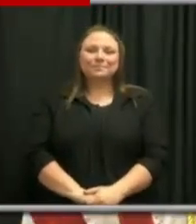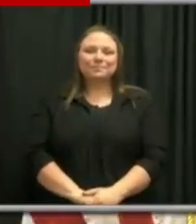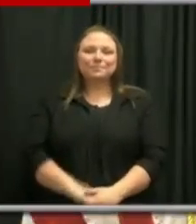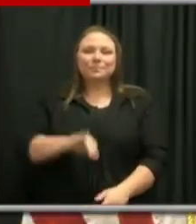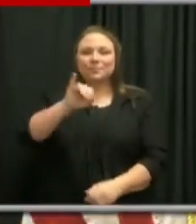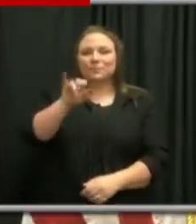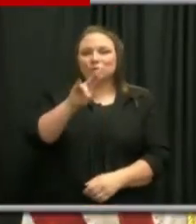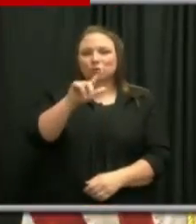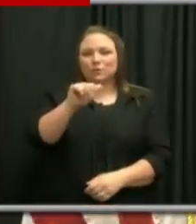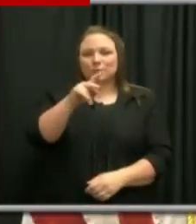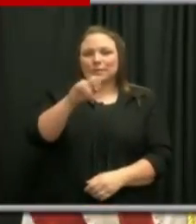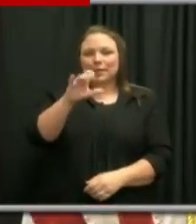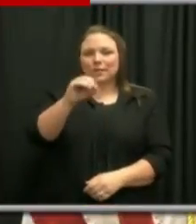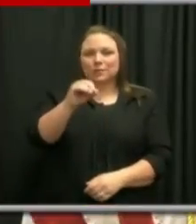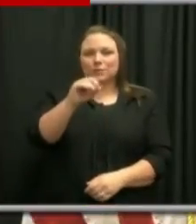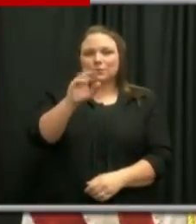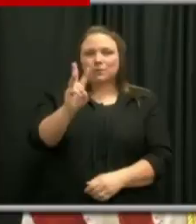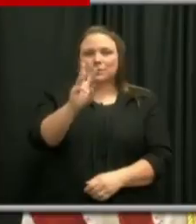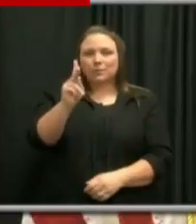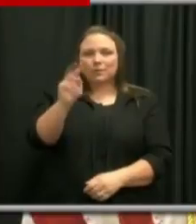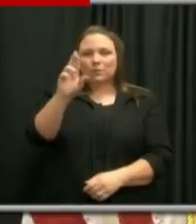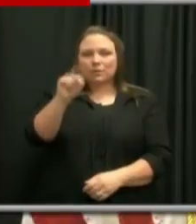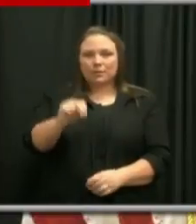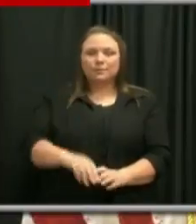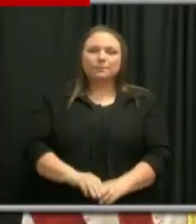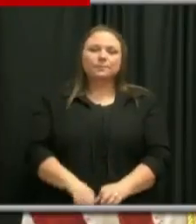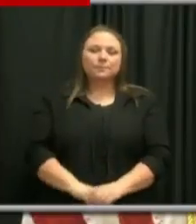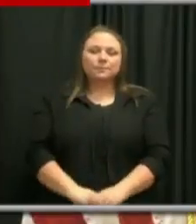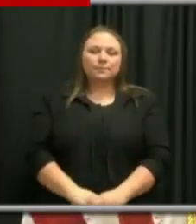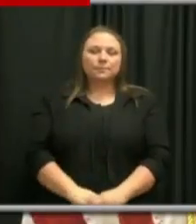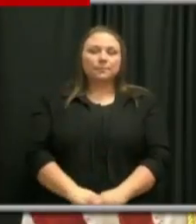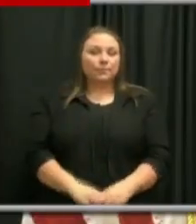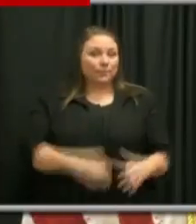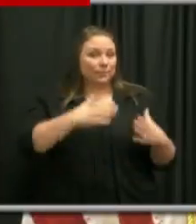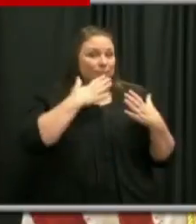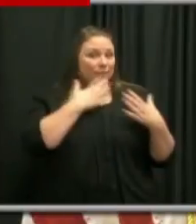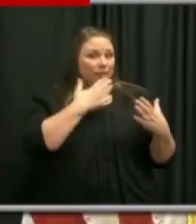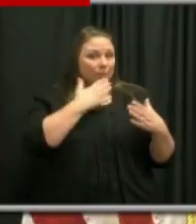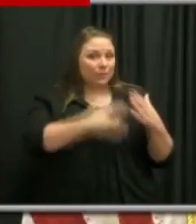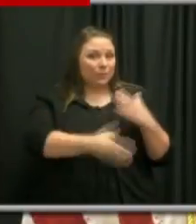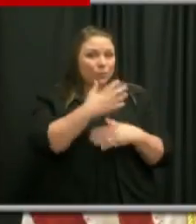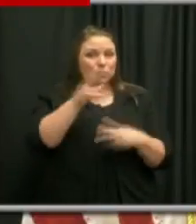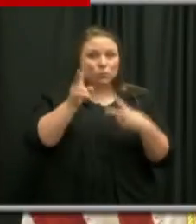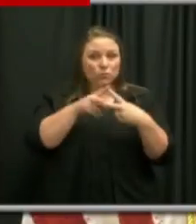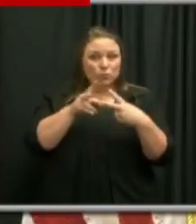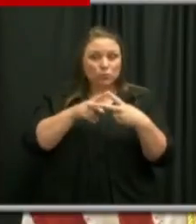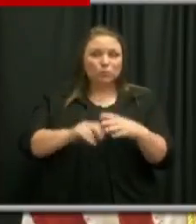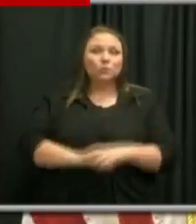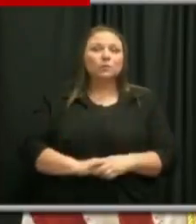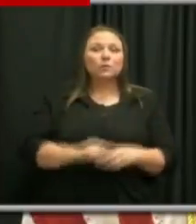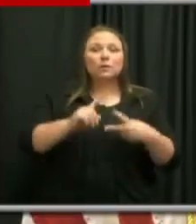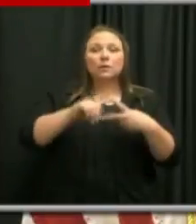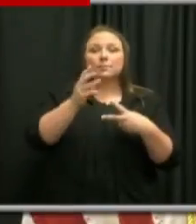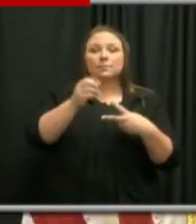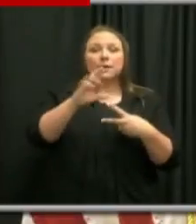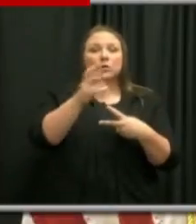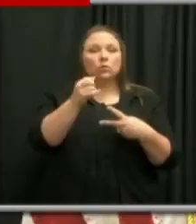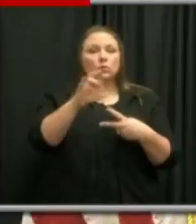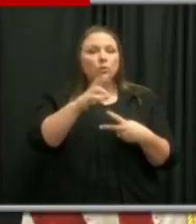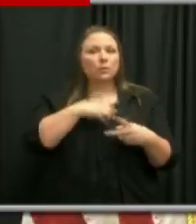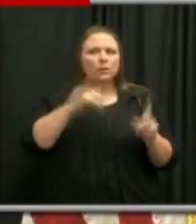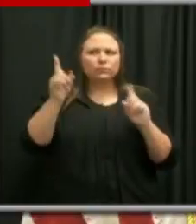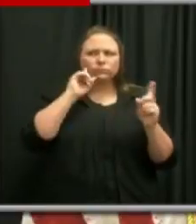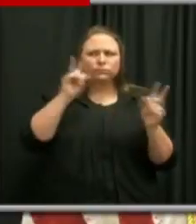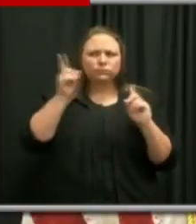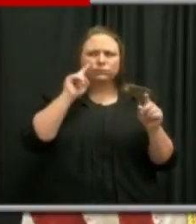Julia Palazzo at WKRN. Thank you, Chris. Good morning. Two questions. Mayor Cooper, I've been hearing from